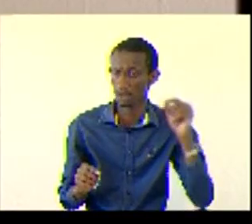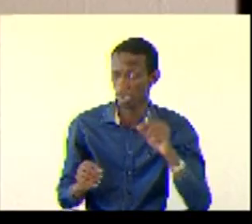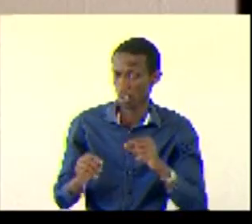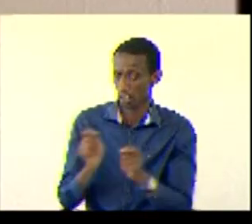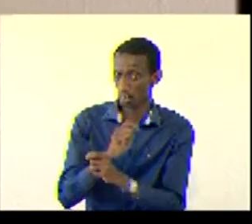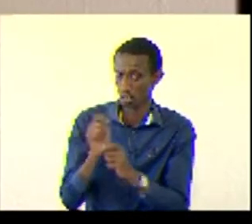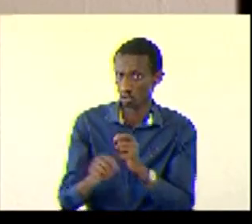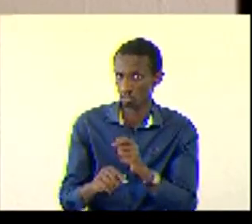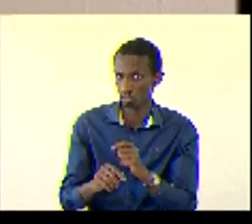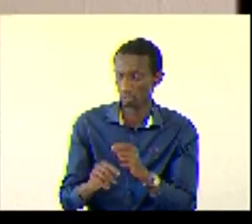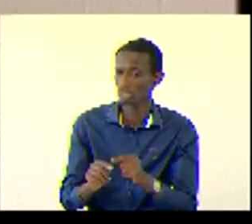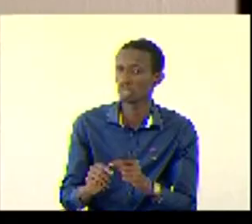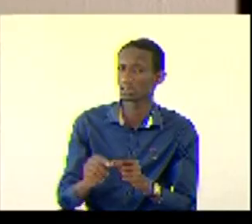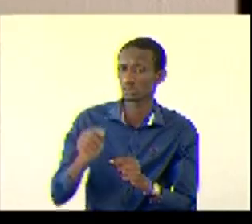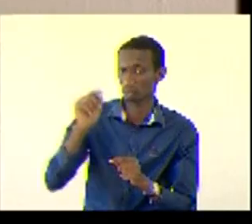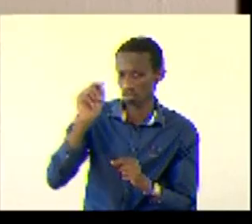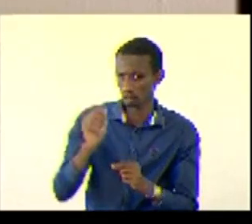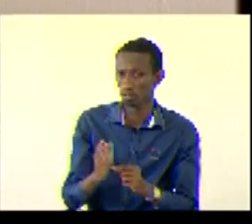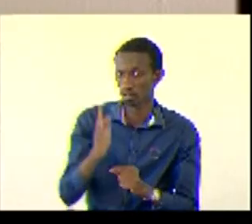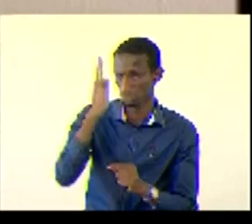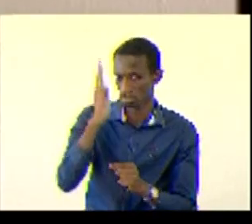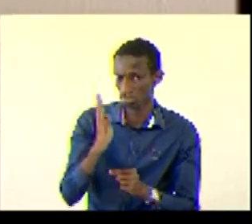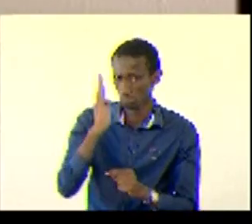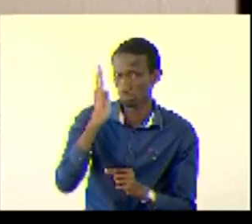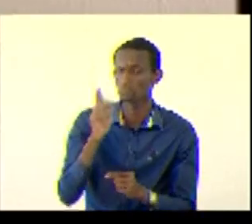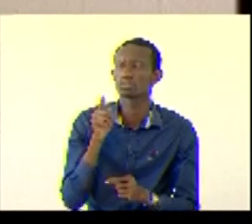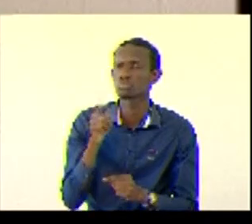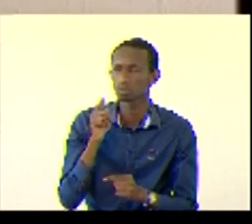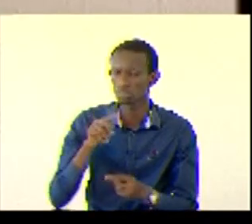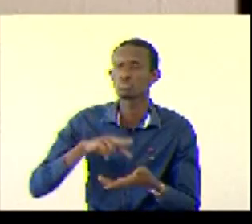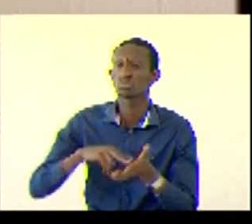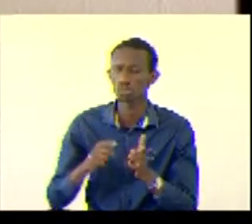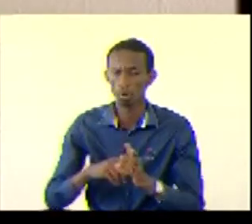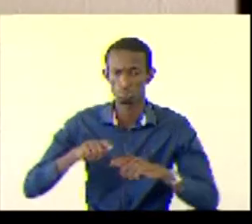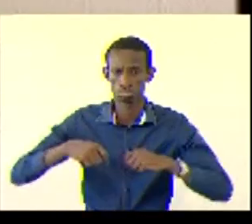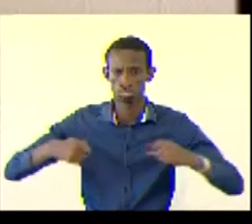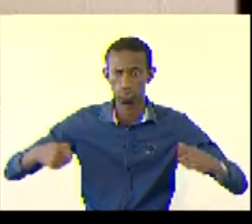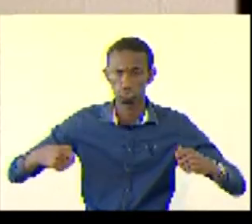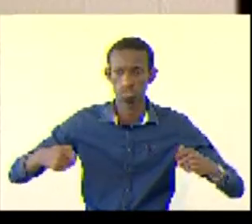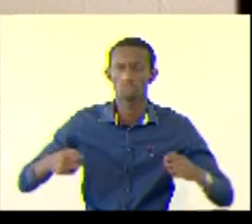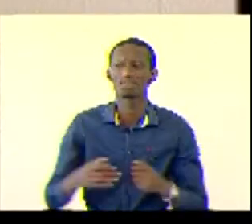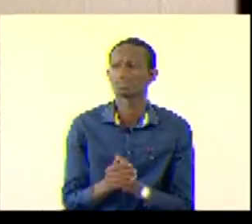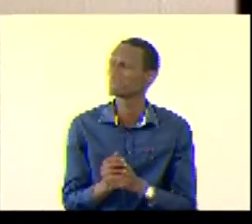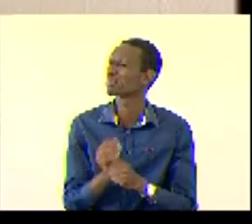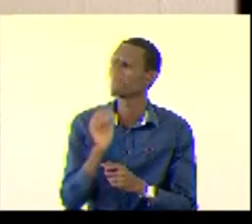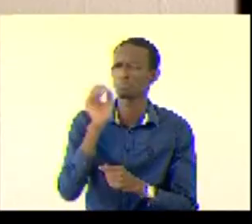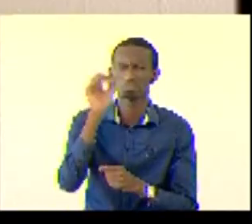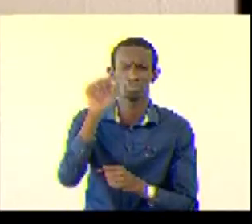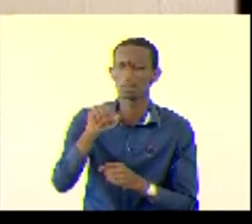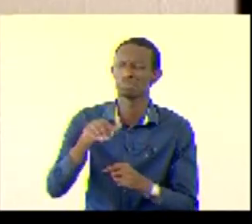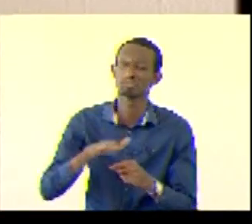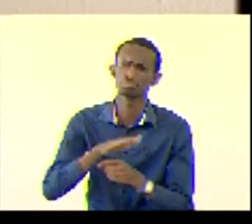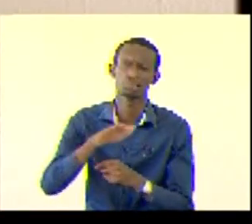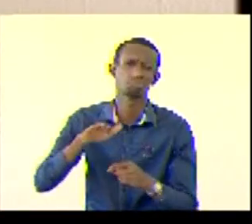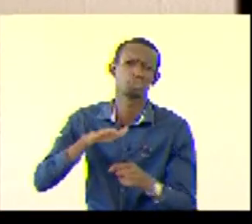horizontal, it means that the reaction is over. It means the reaction is over. Explain why